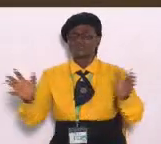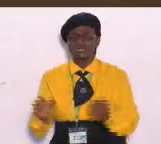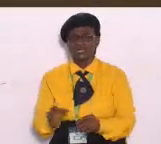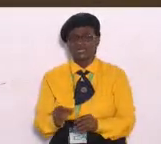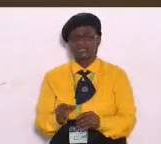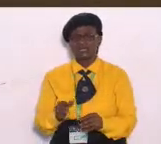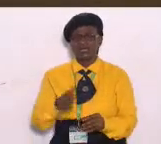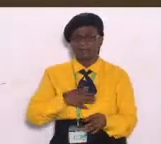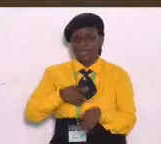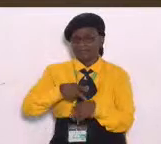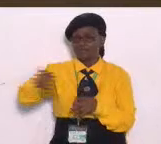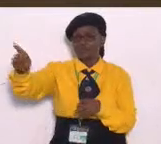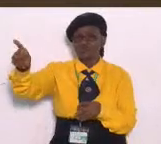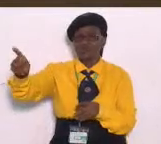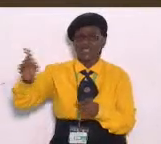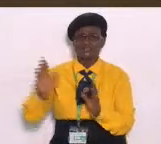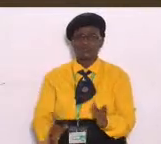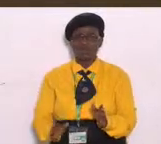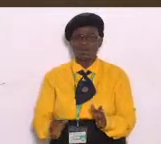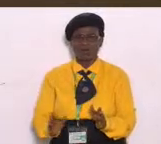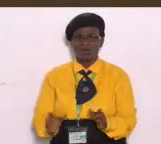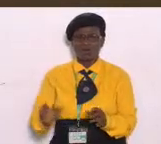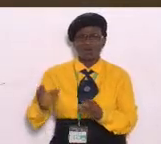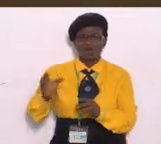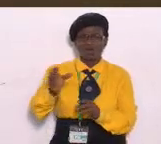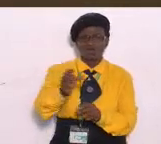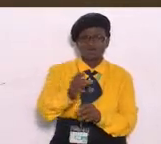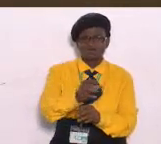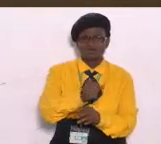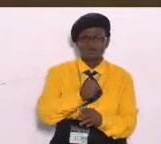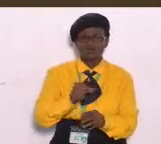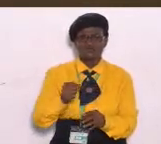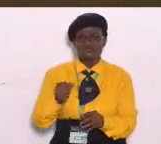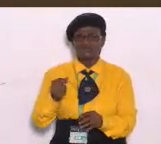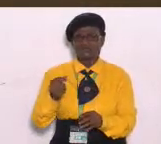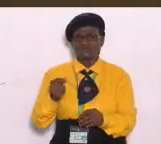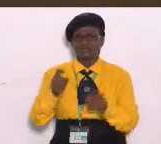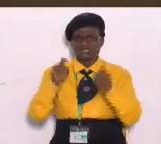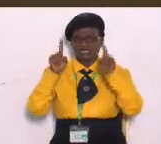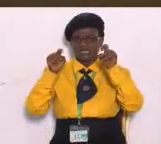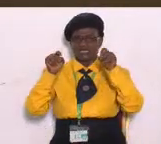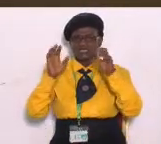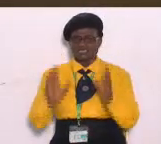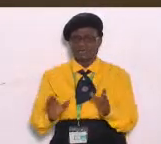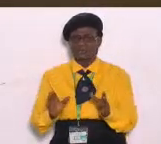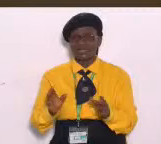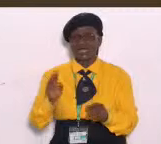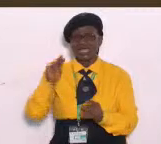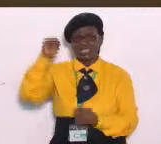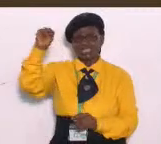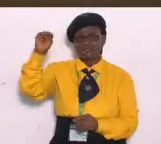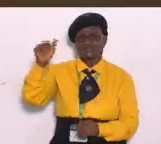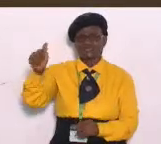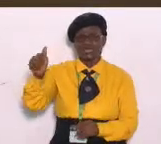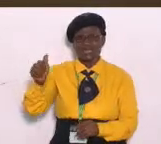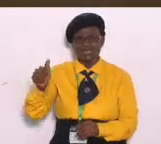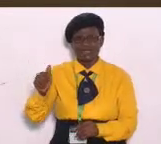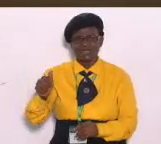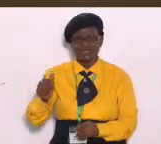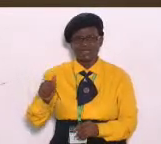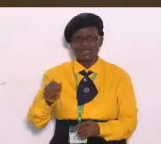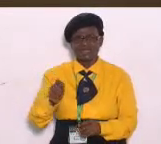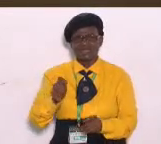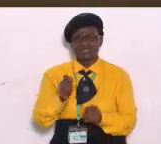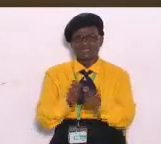My professor took my thesis to the external examiner himself instead of posting